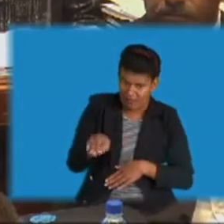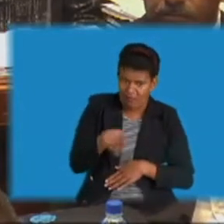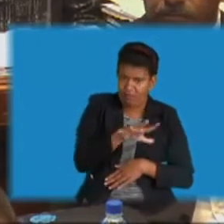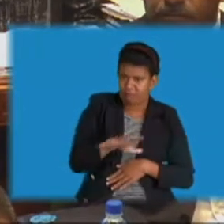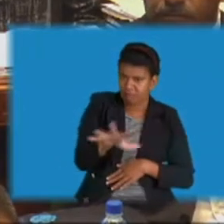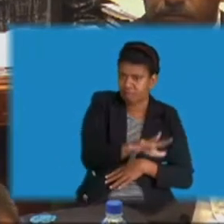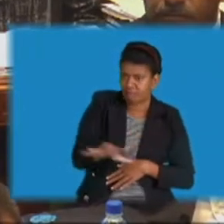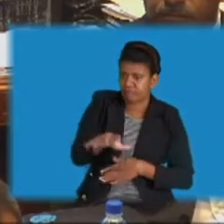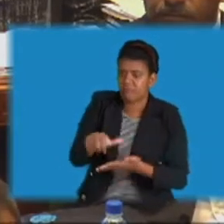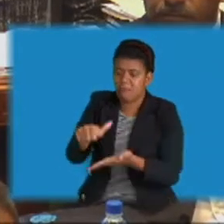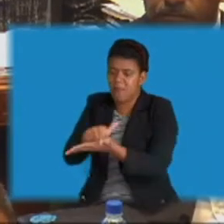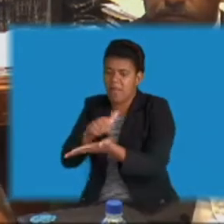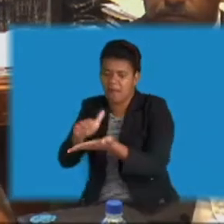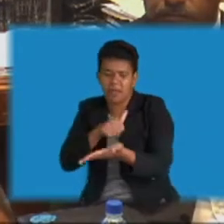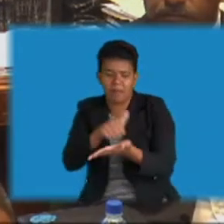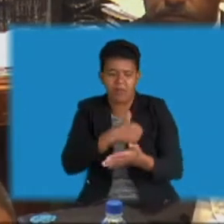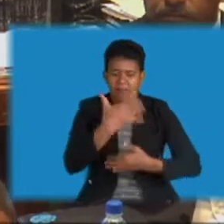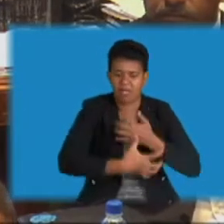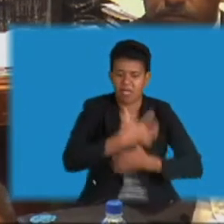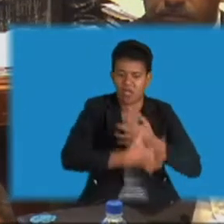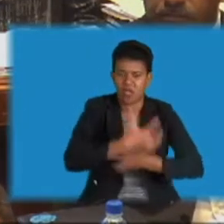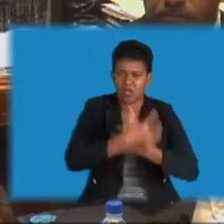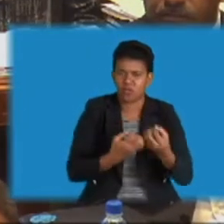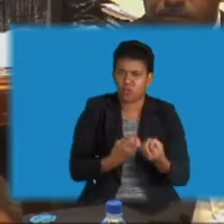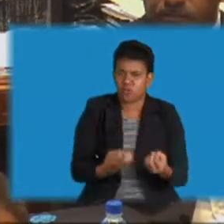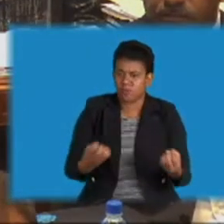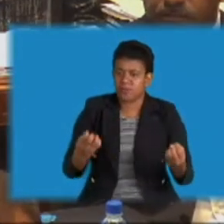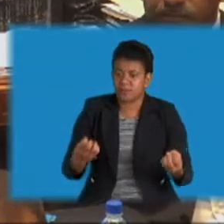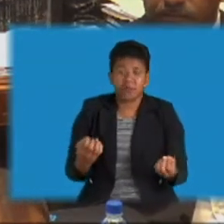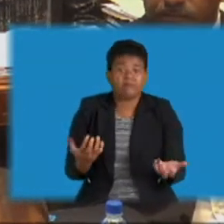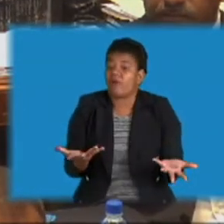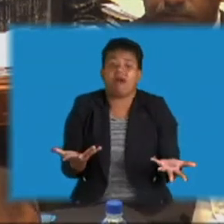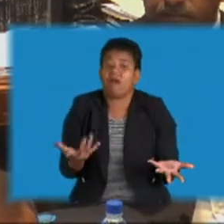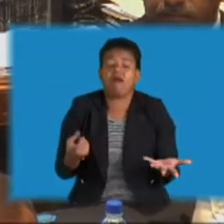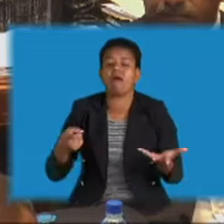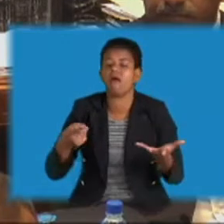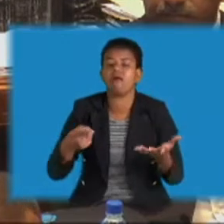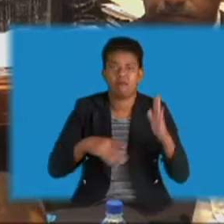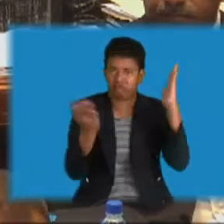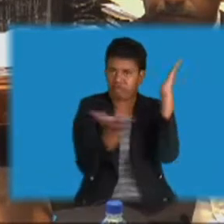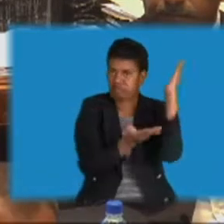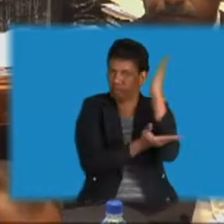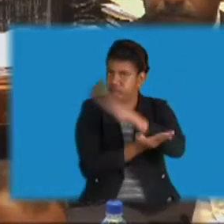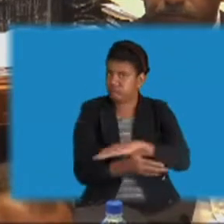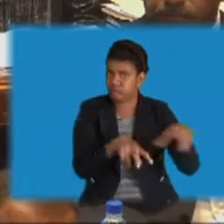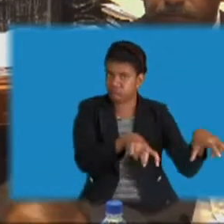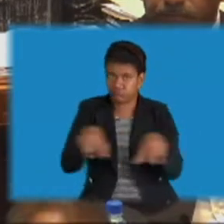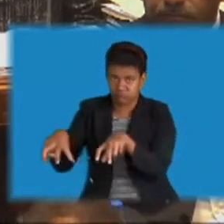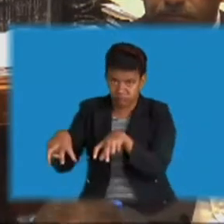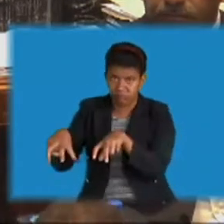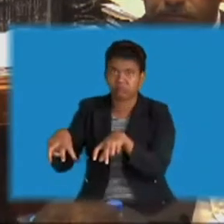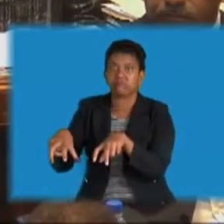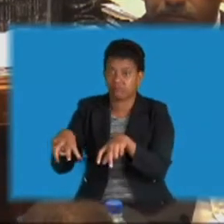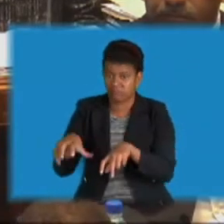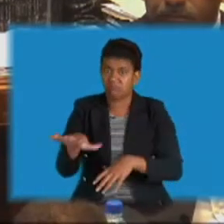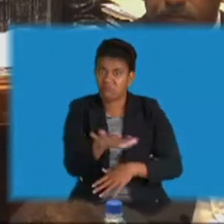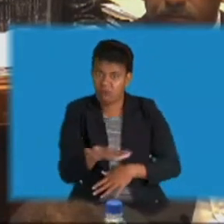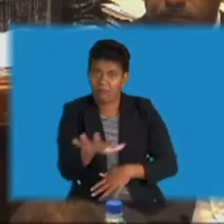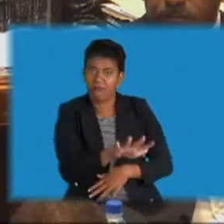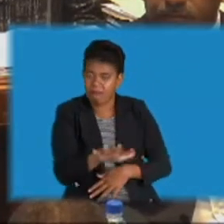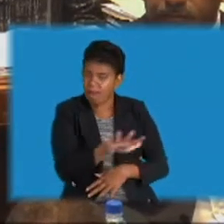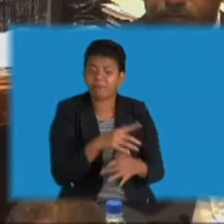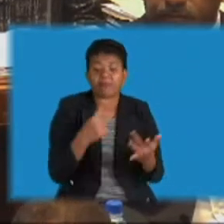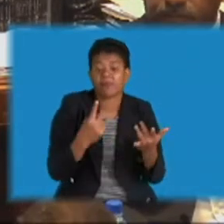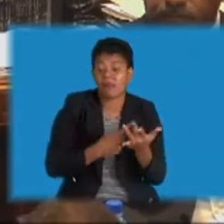for participation in the logging industry. The 2.5% forest trust levy, on the other hand, Madam